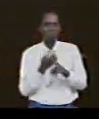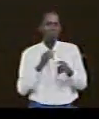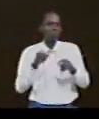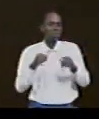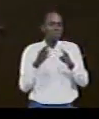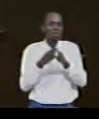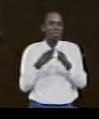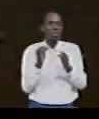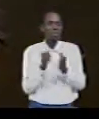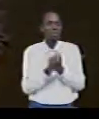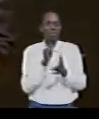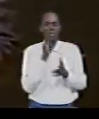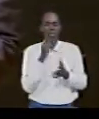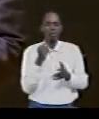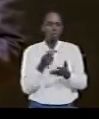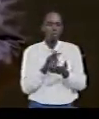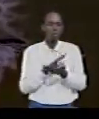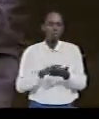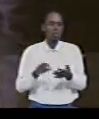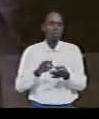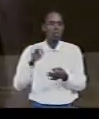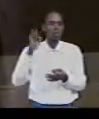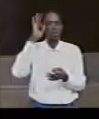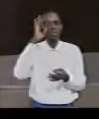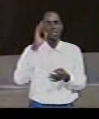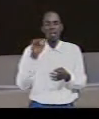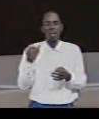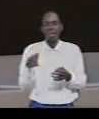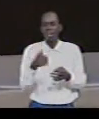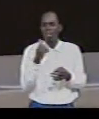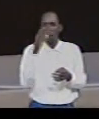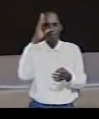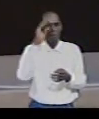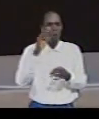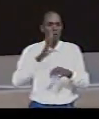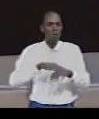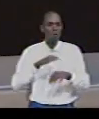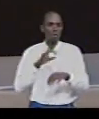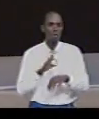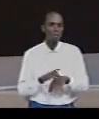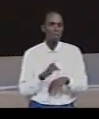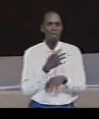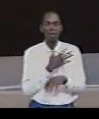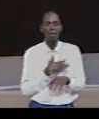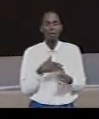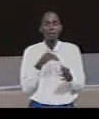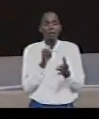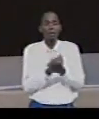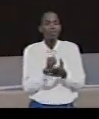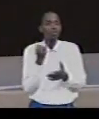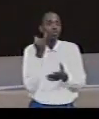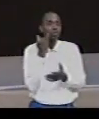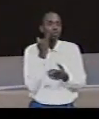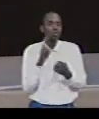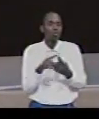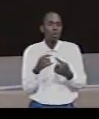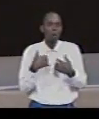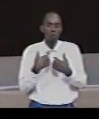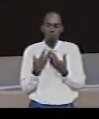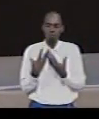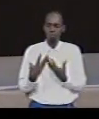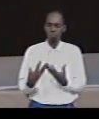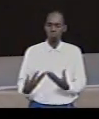Spirit high above any man on earth. And that should have settled it for